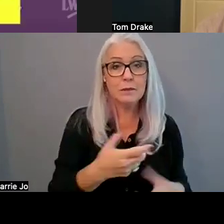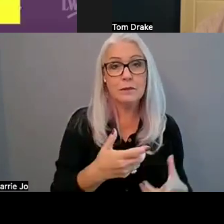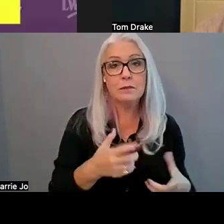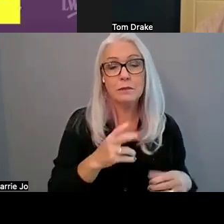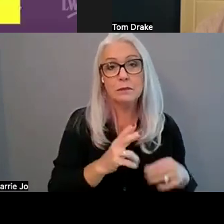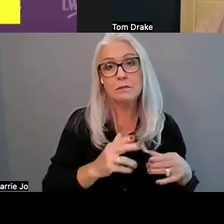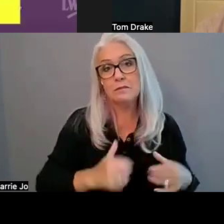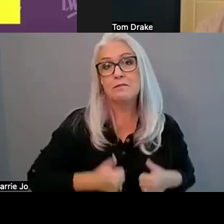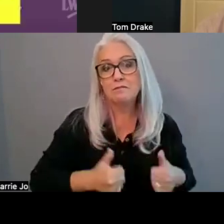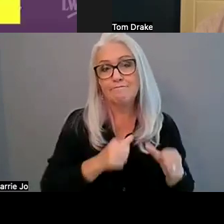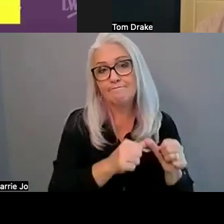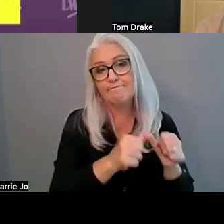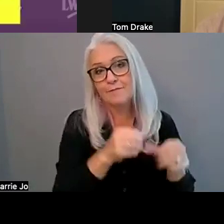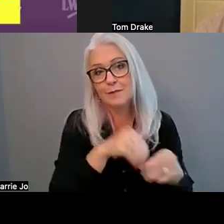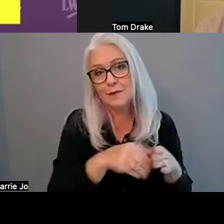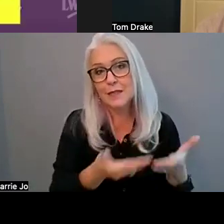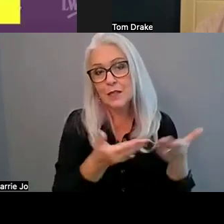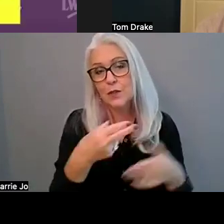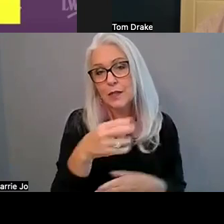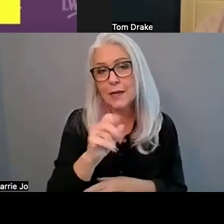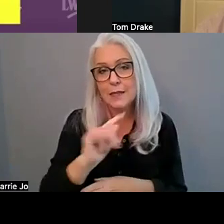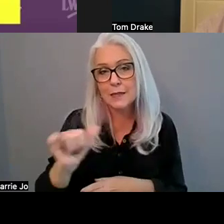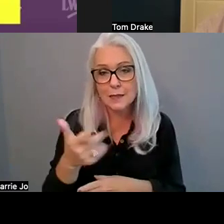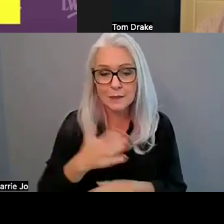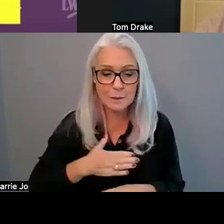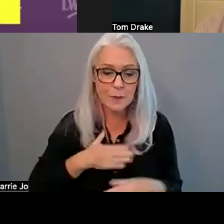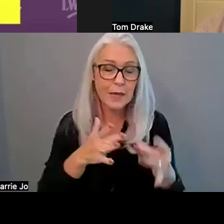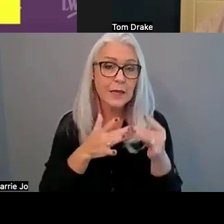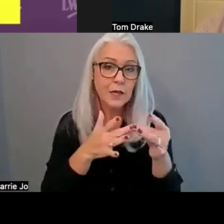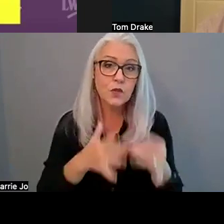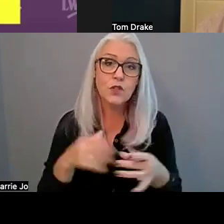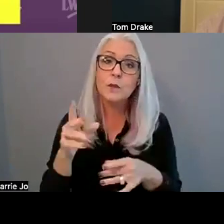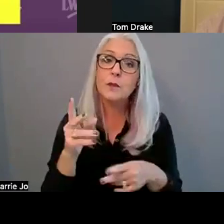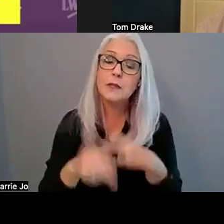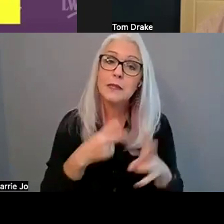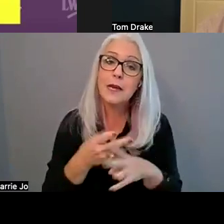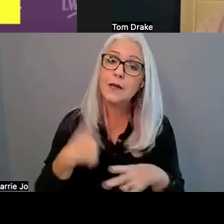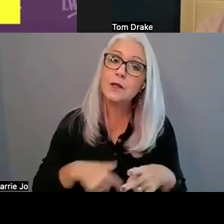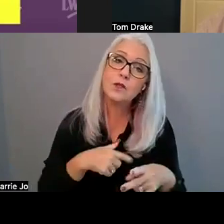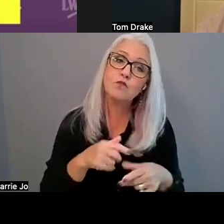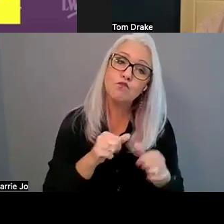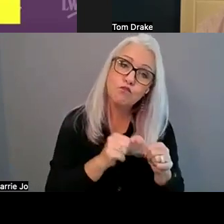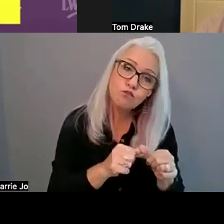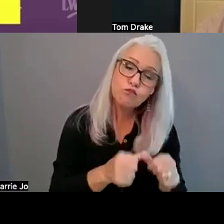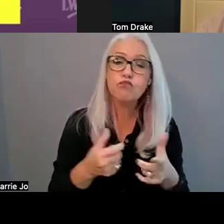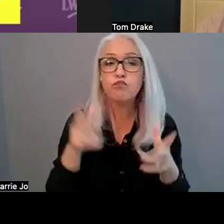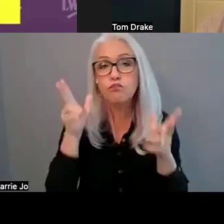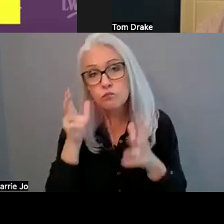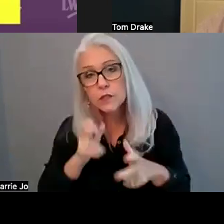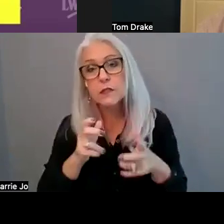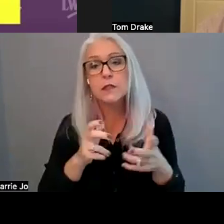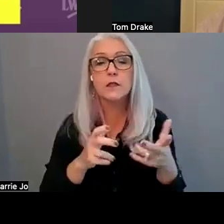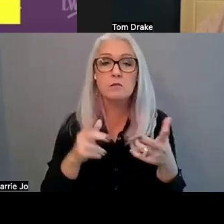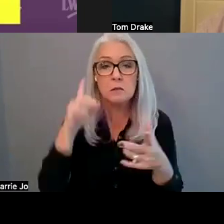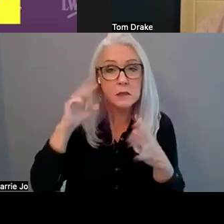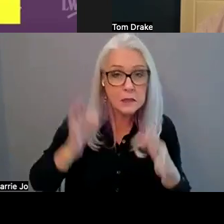years since giving back. My leadership style is collaborative, practical, and persistent. I listen, build consensus, and